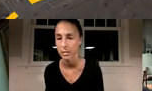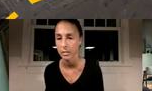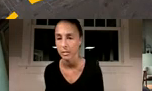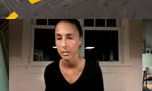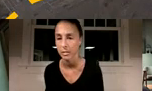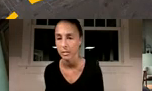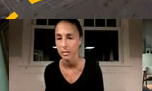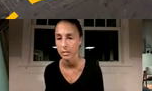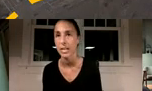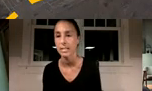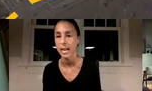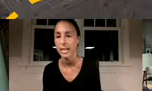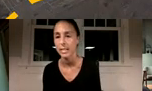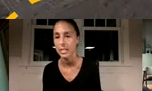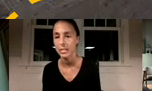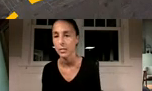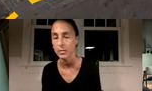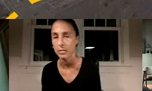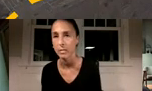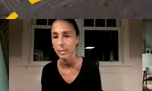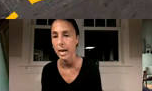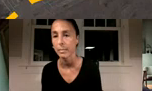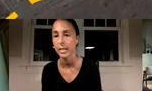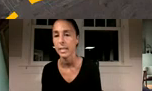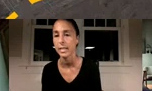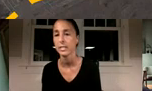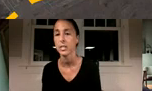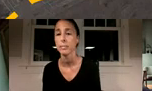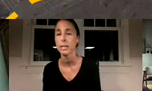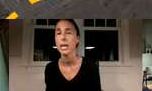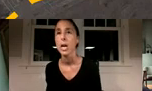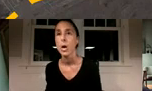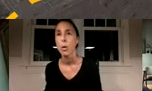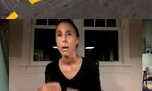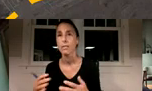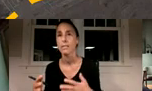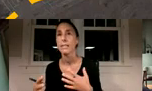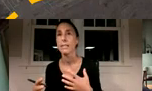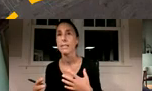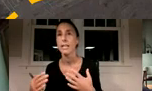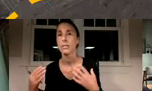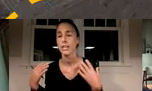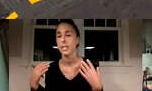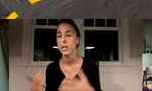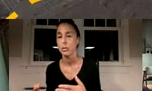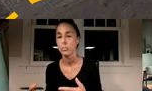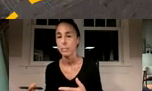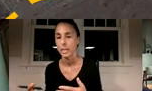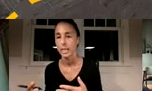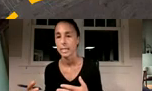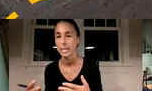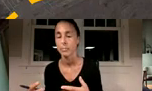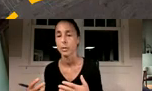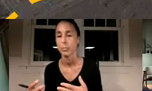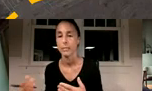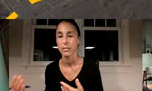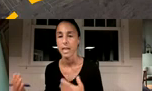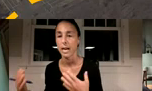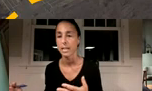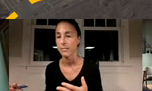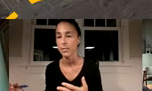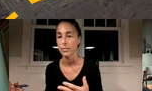look at the particular site and the constraints of that site and the adjacent uses and the compatibility, and then determine whether that site sort of on its own merits